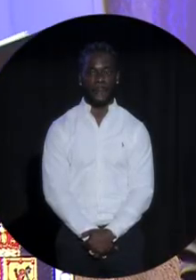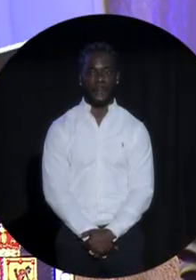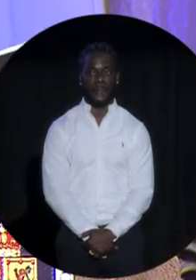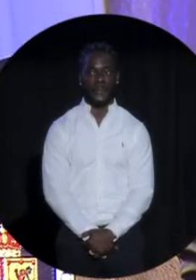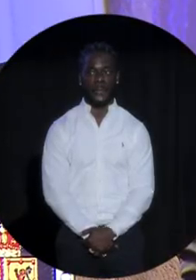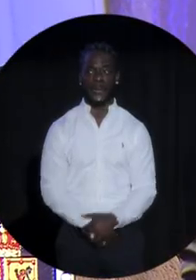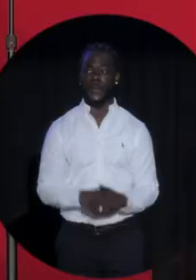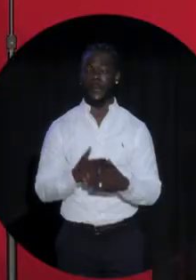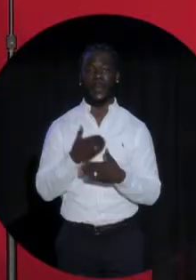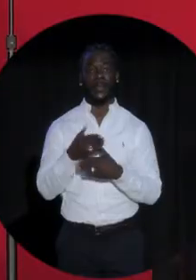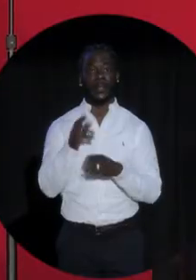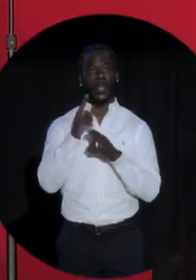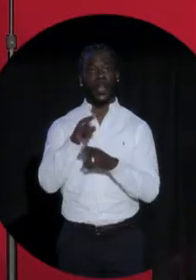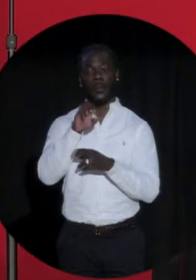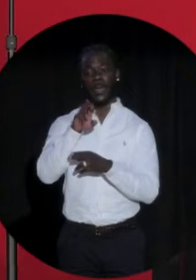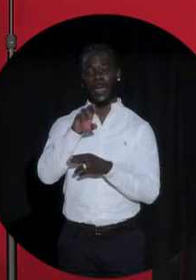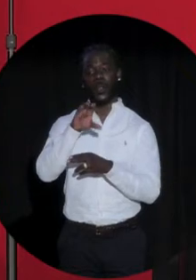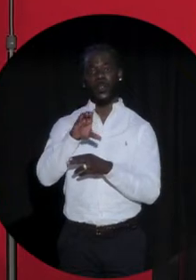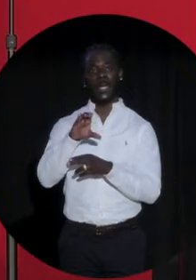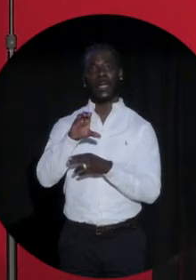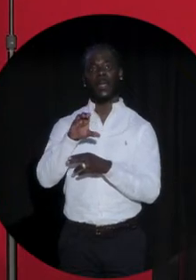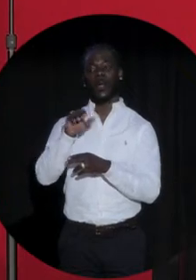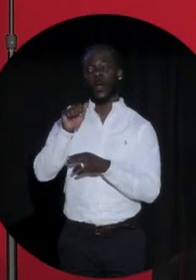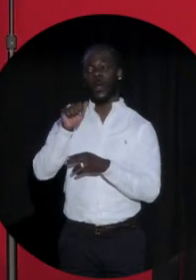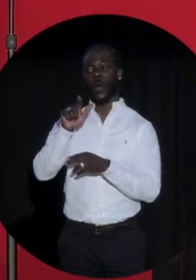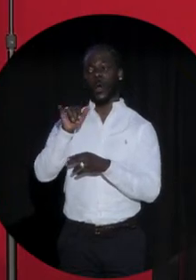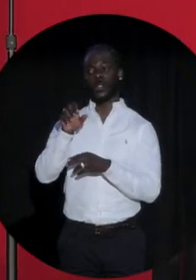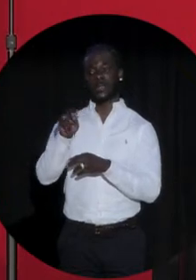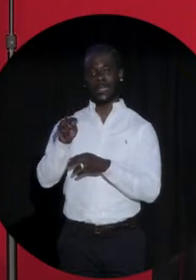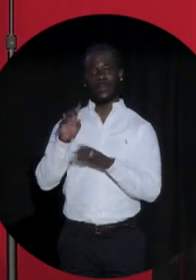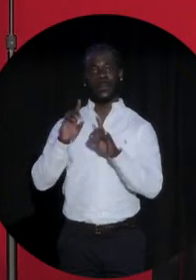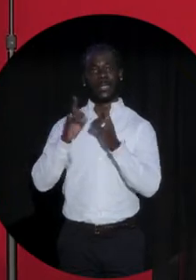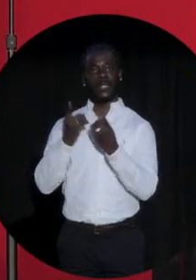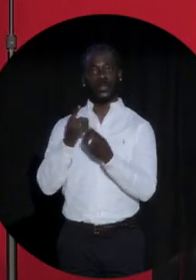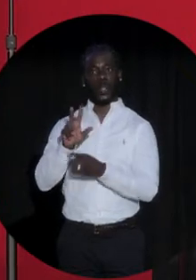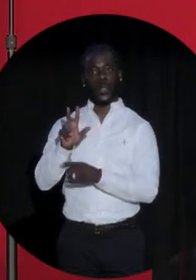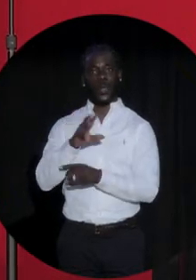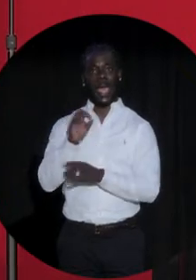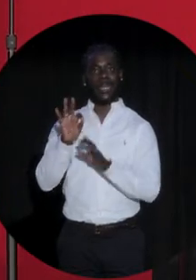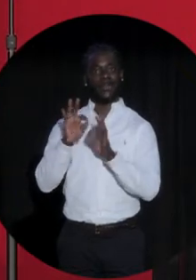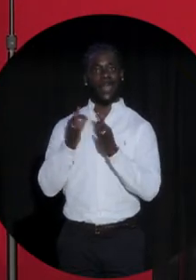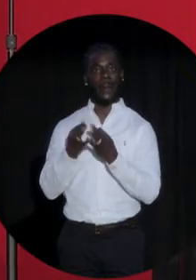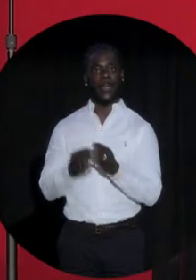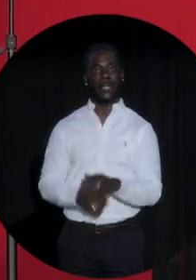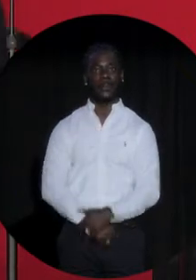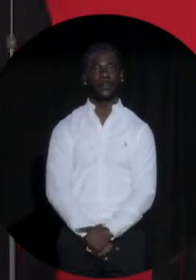The Honorable Eric C. Olson, District 3, and his family.